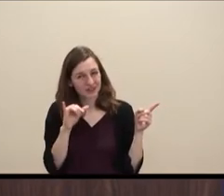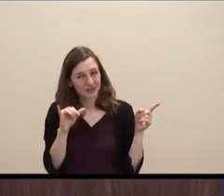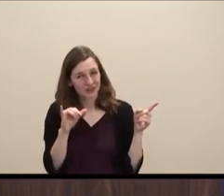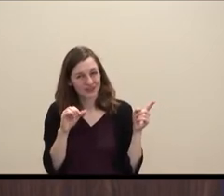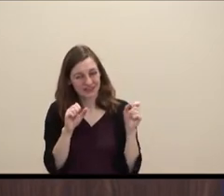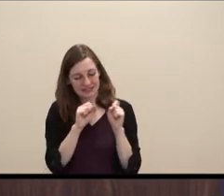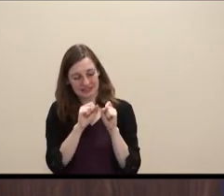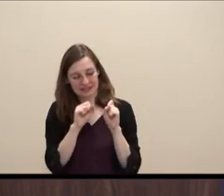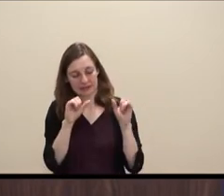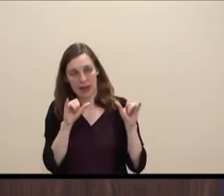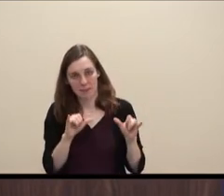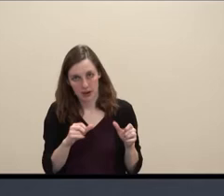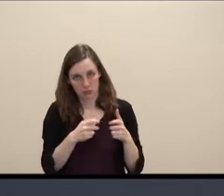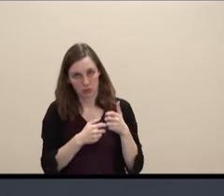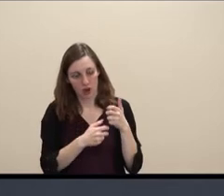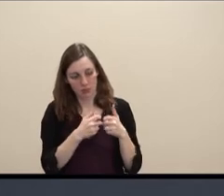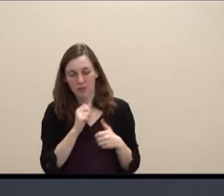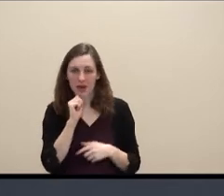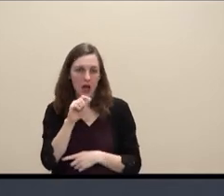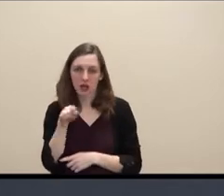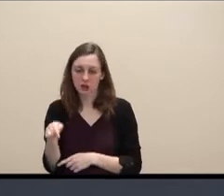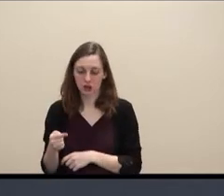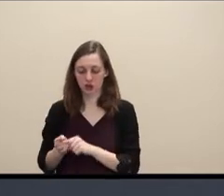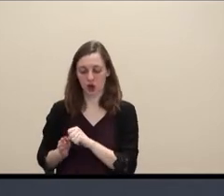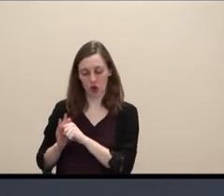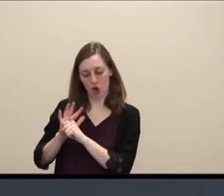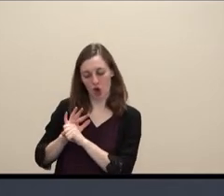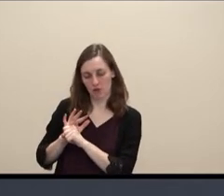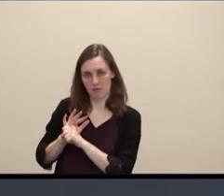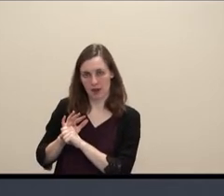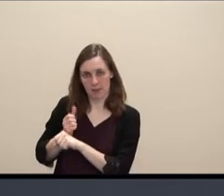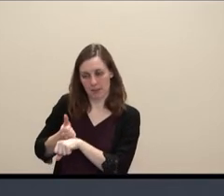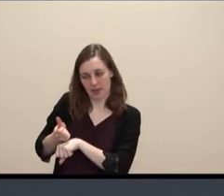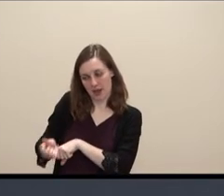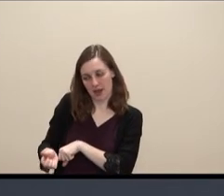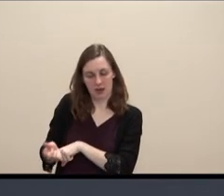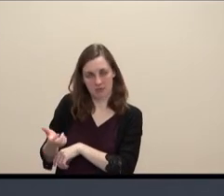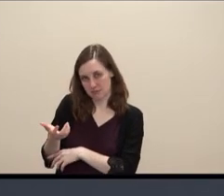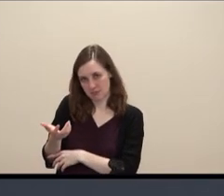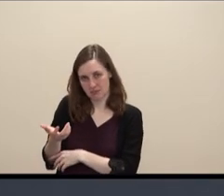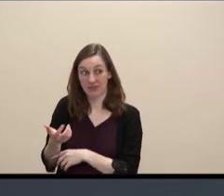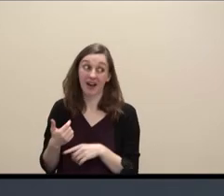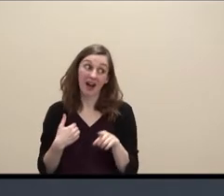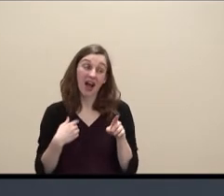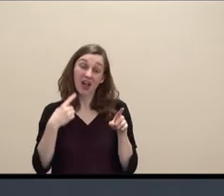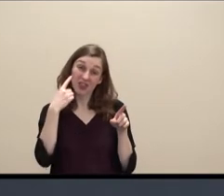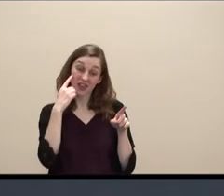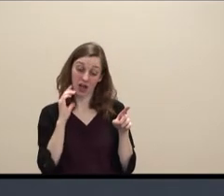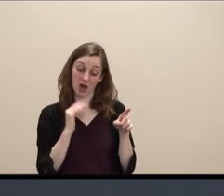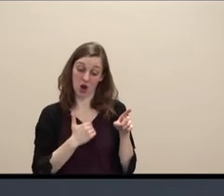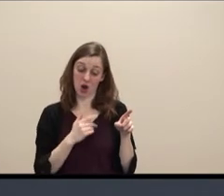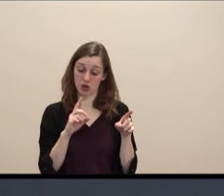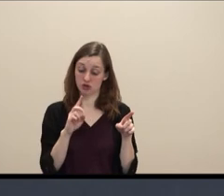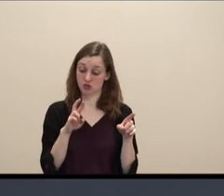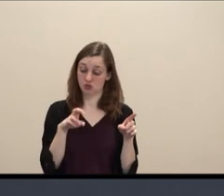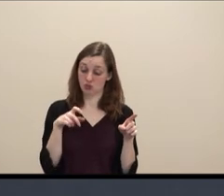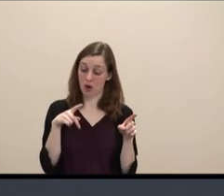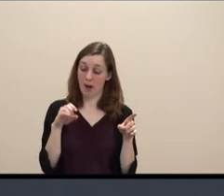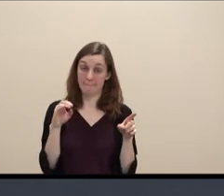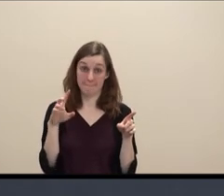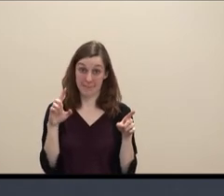didn't just happen with COVID. Mm-hmm. You know, we've got... I think our dropout rate is indicative of